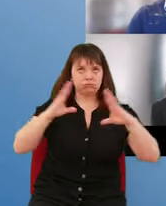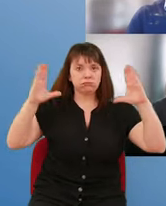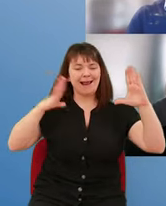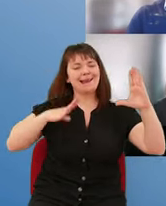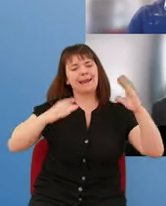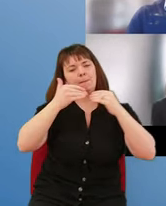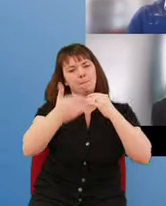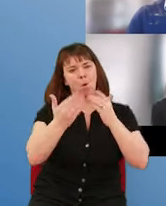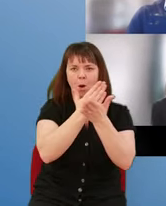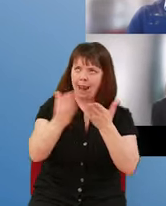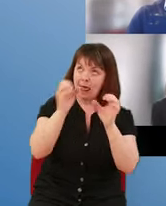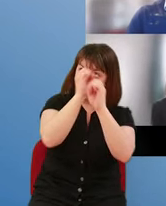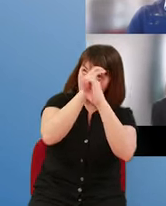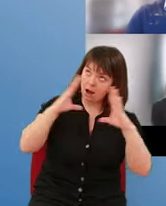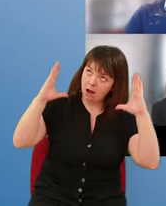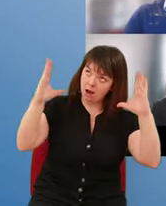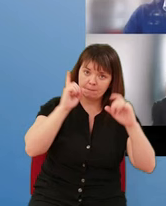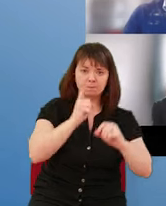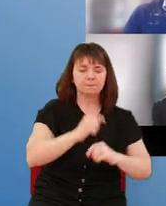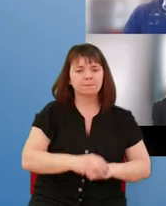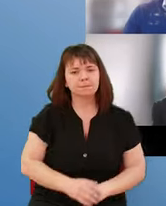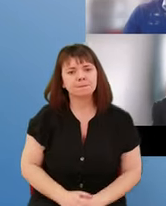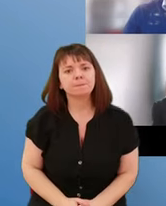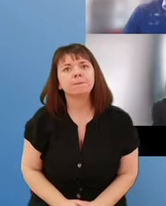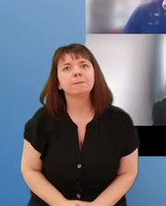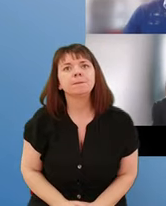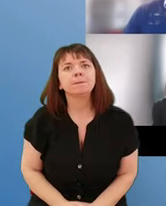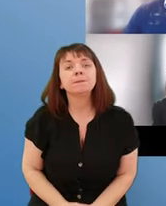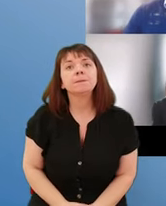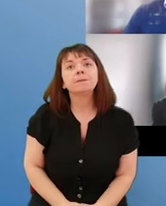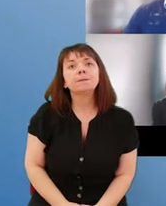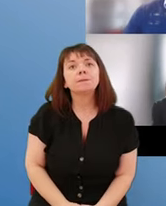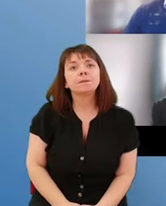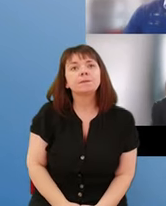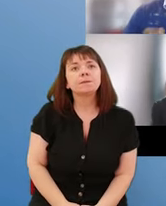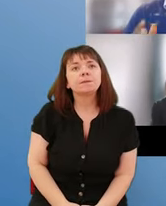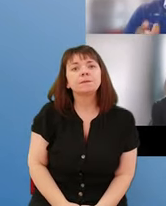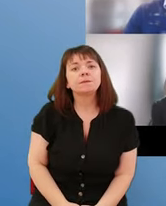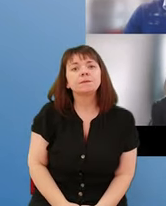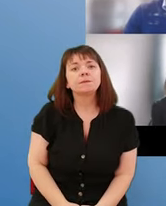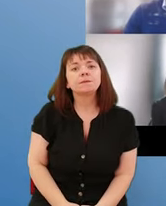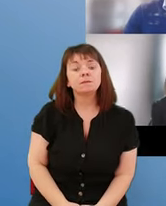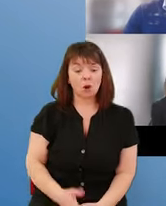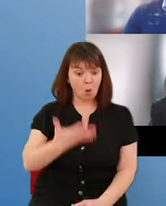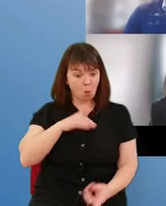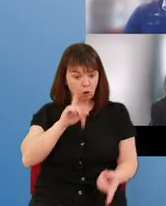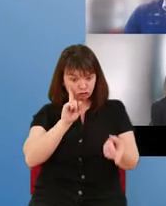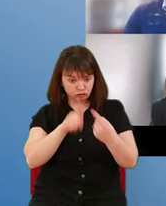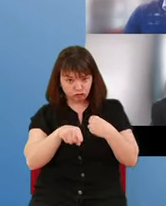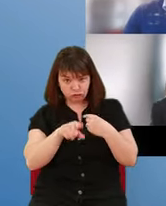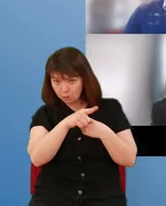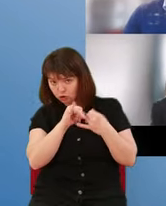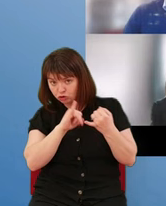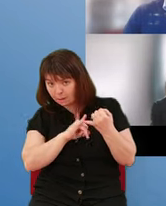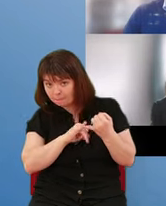Do you want to respond, Shepherd? Yes, absolutely, and I share and I accept